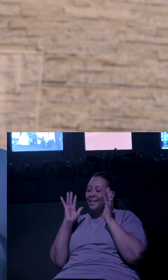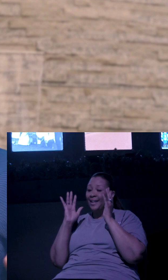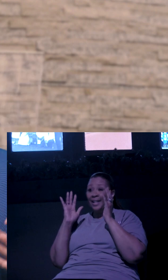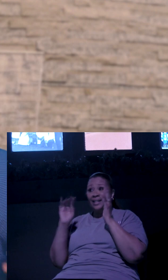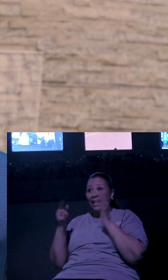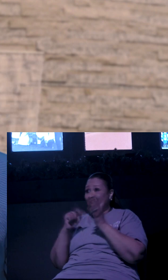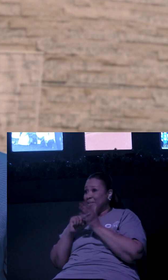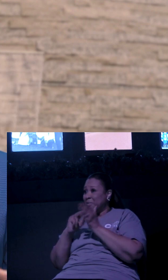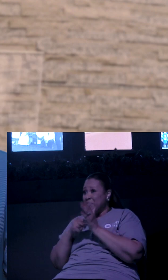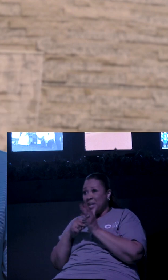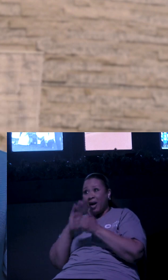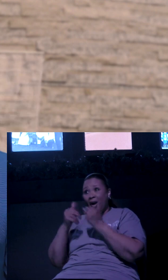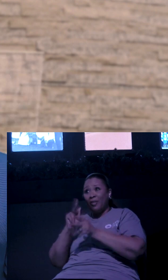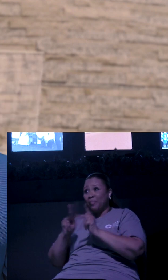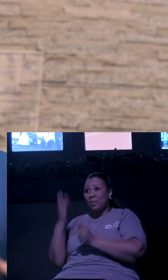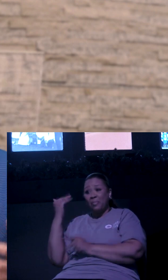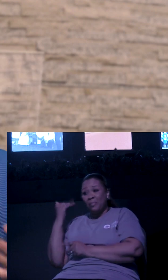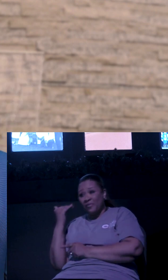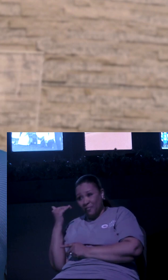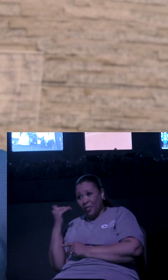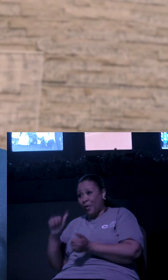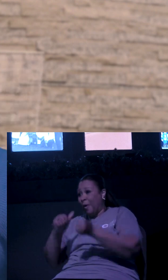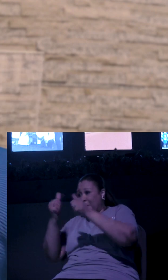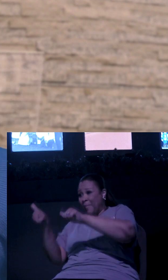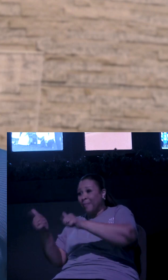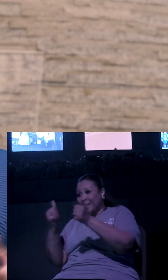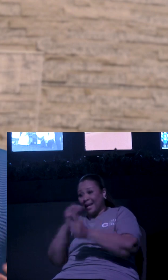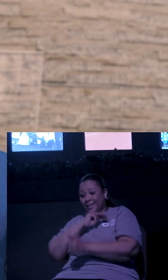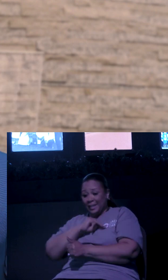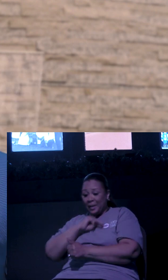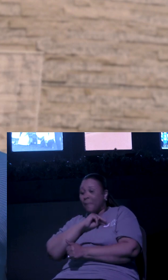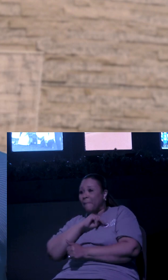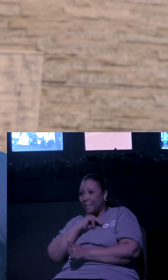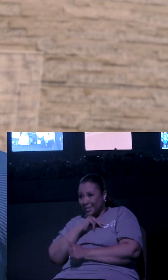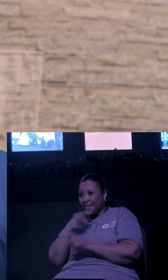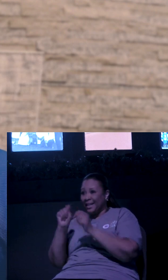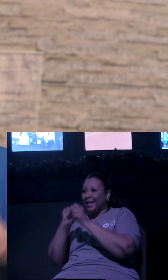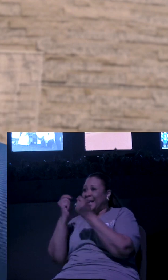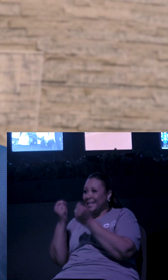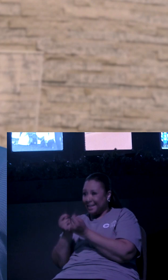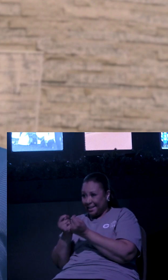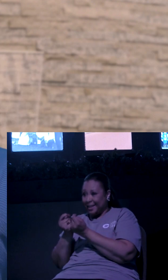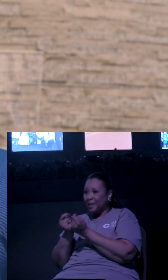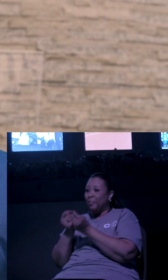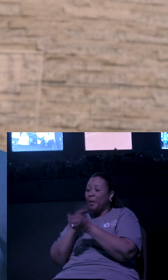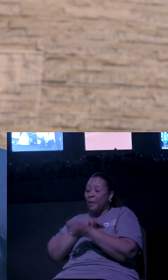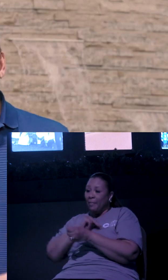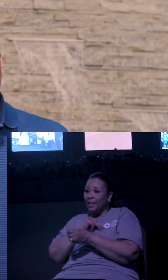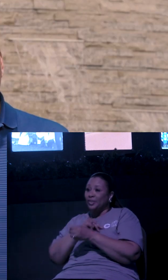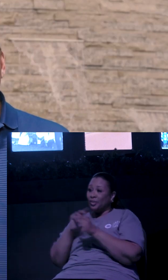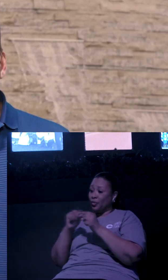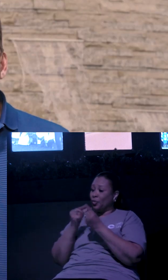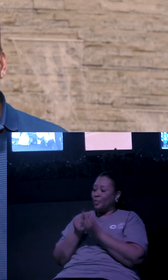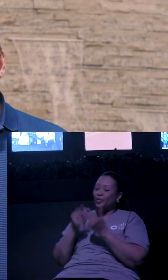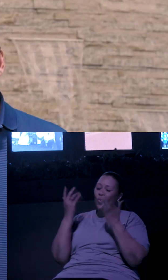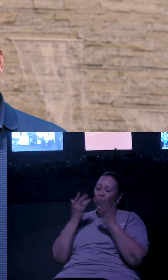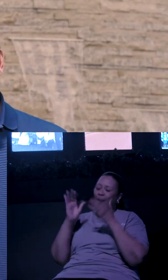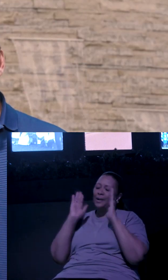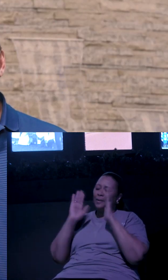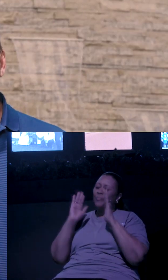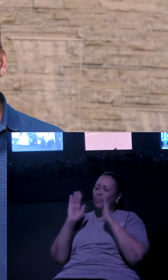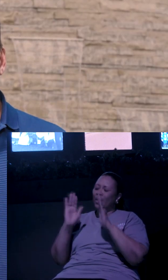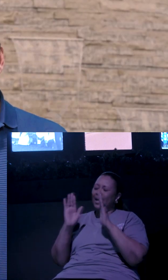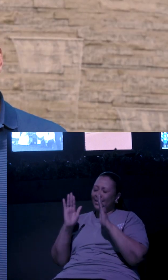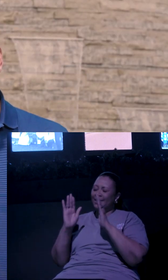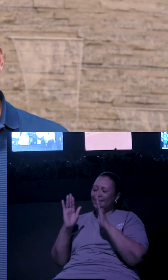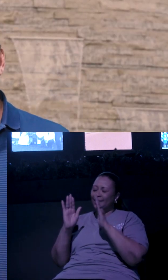the thousands of people baptized by our missions partners like Team Expansion all around the planet. What an amazing ride